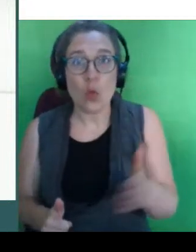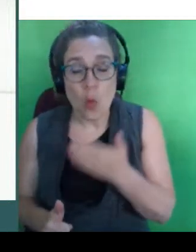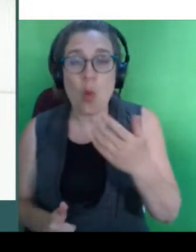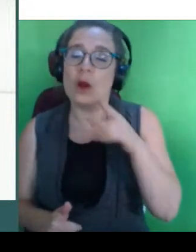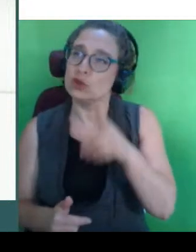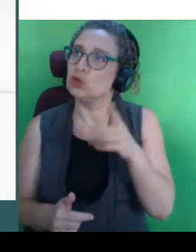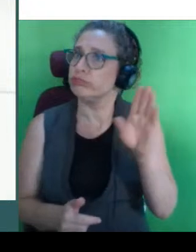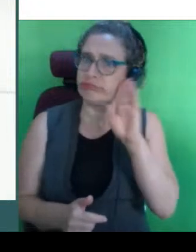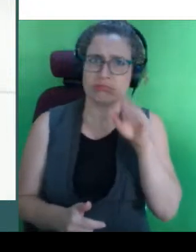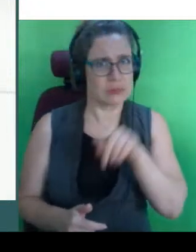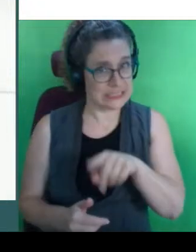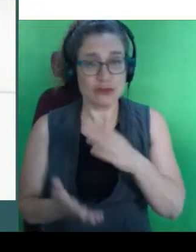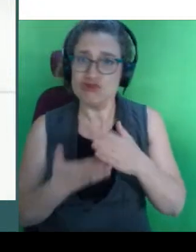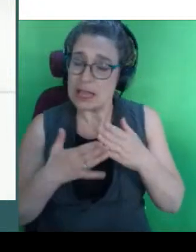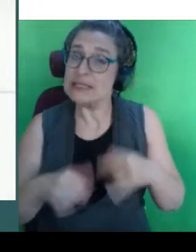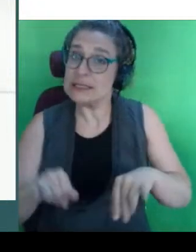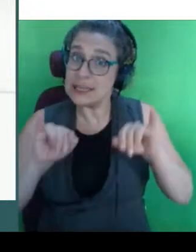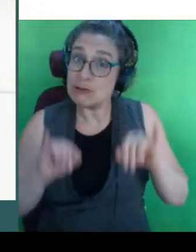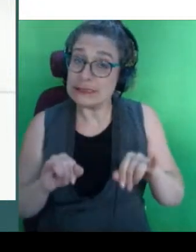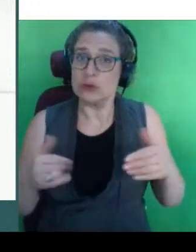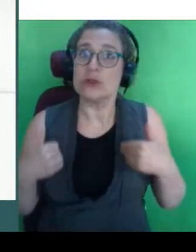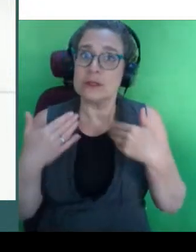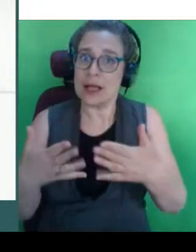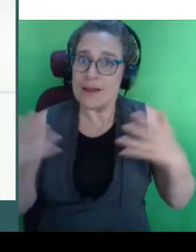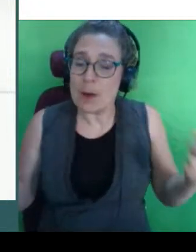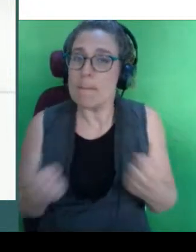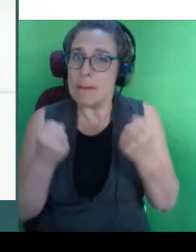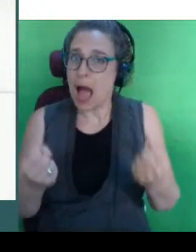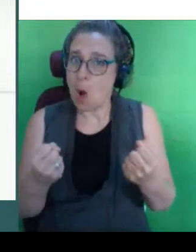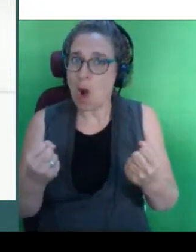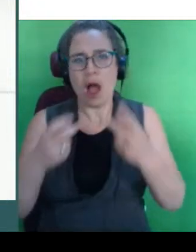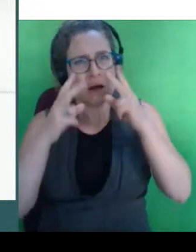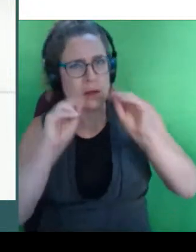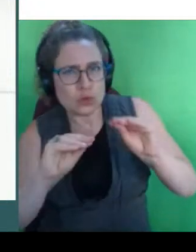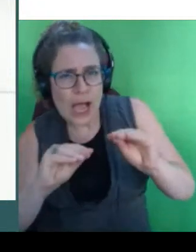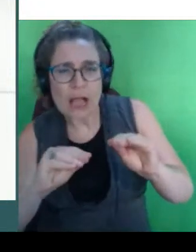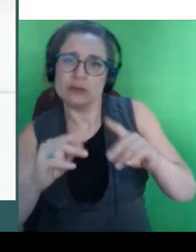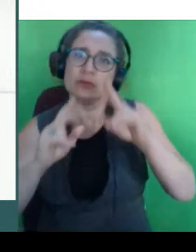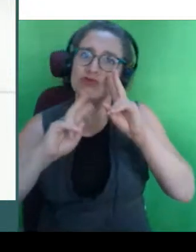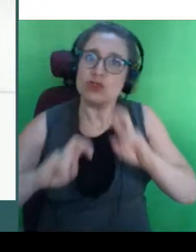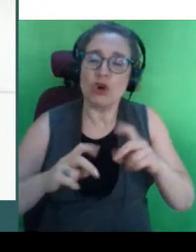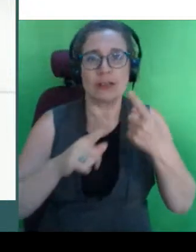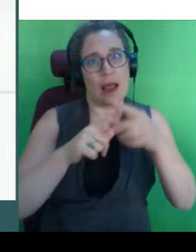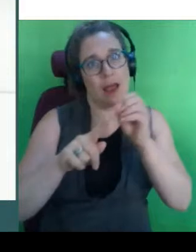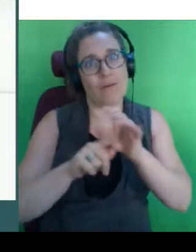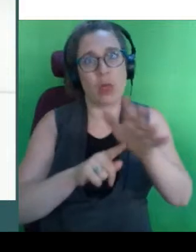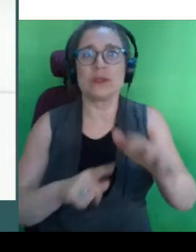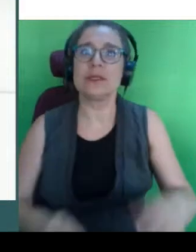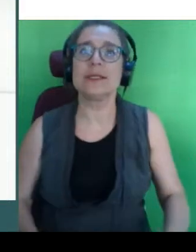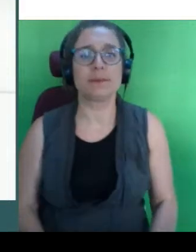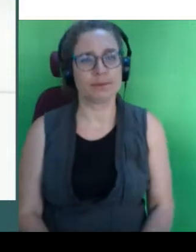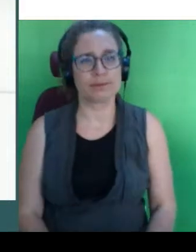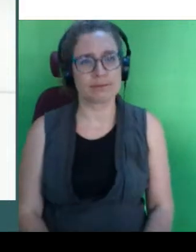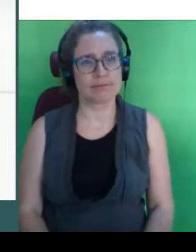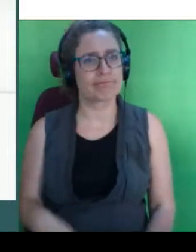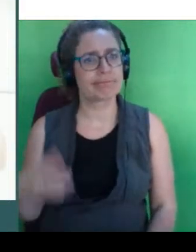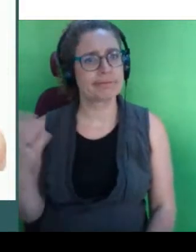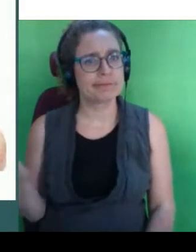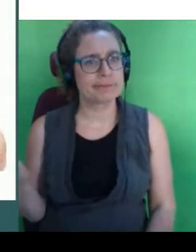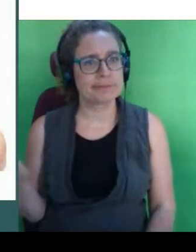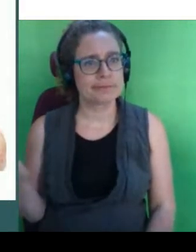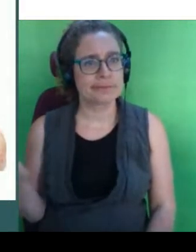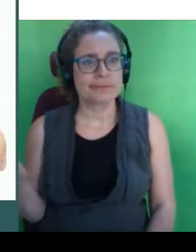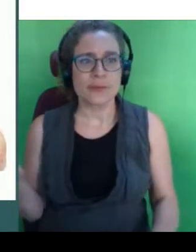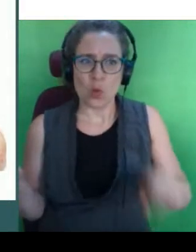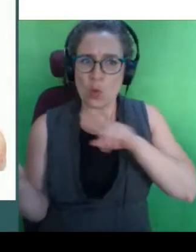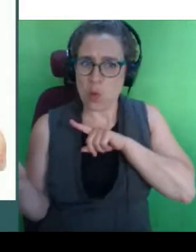goal to empower, educate, research and influence. So why do people need us? Well,